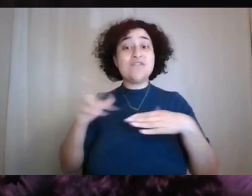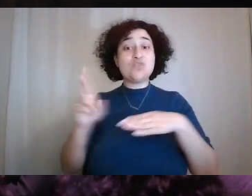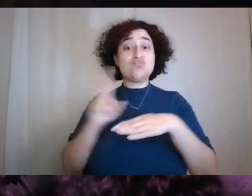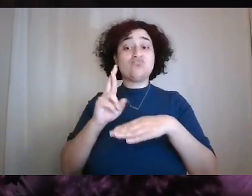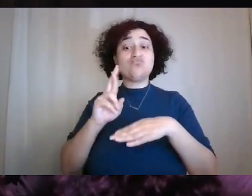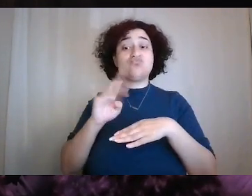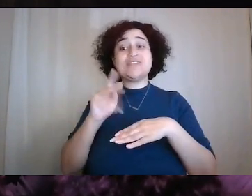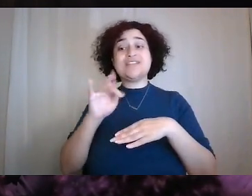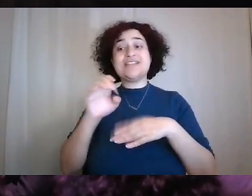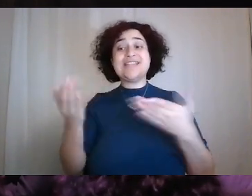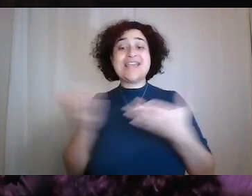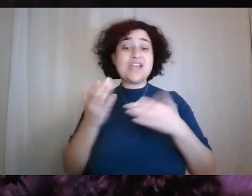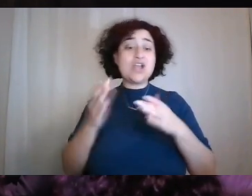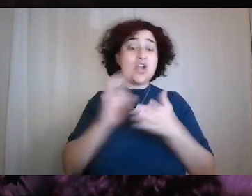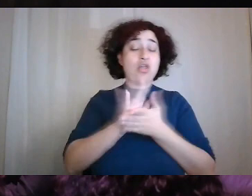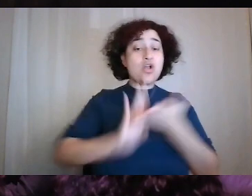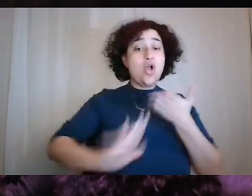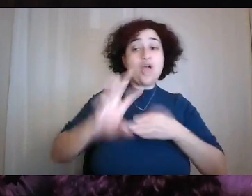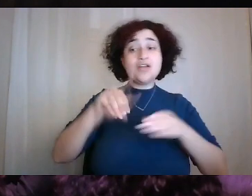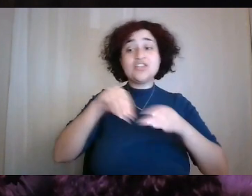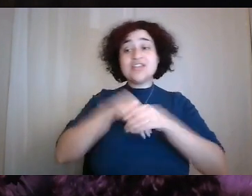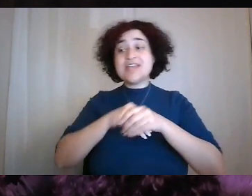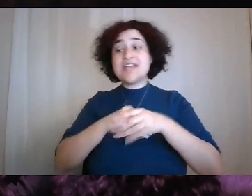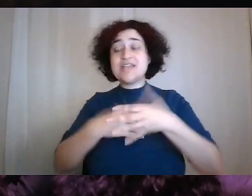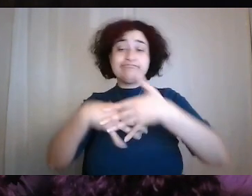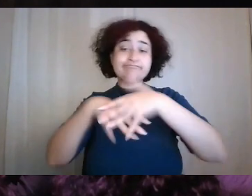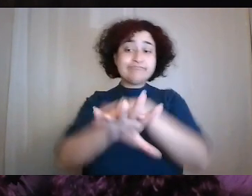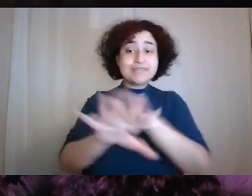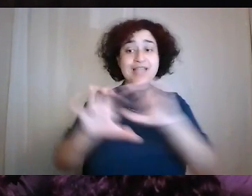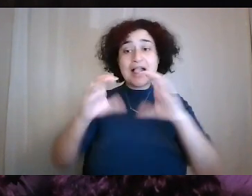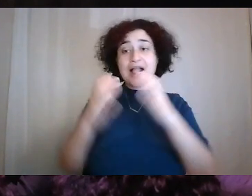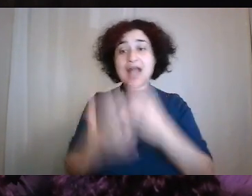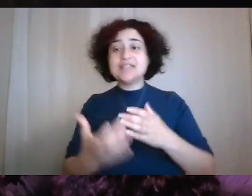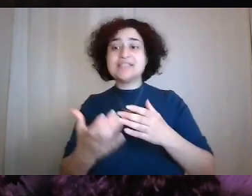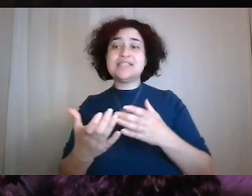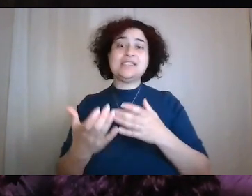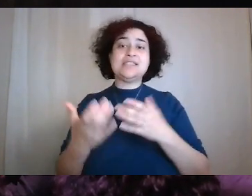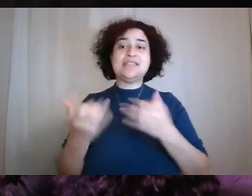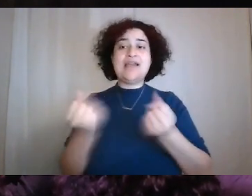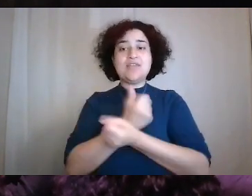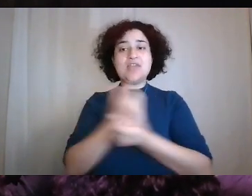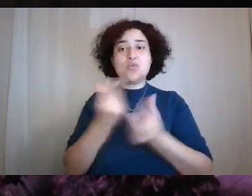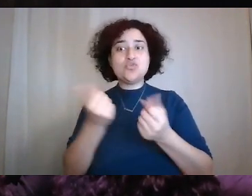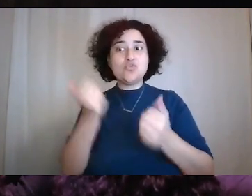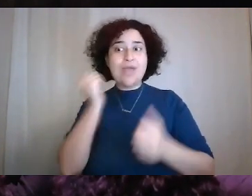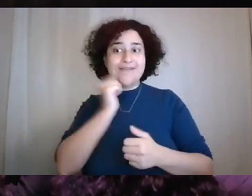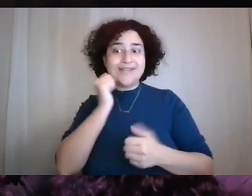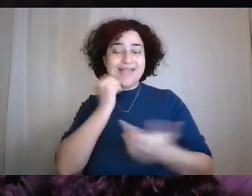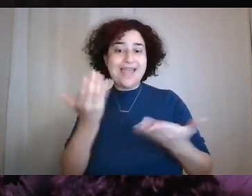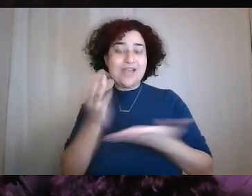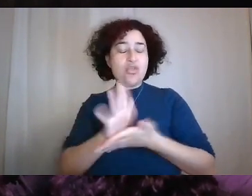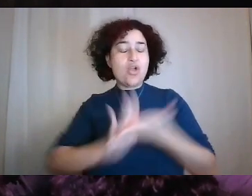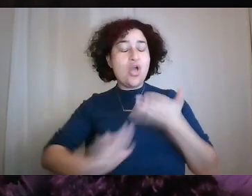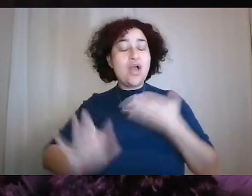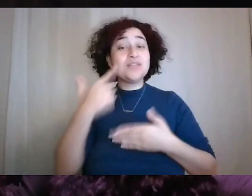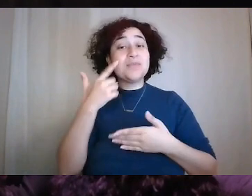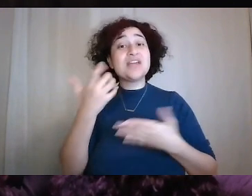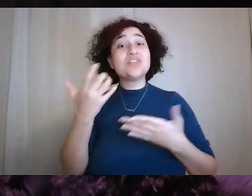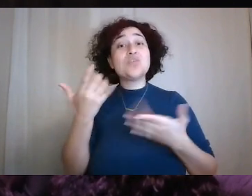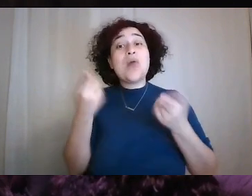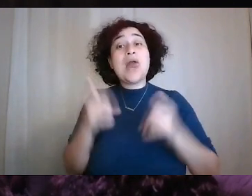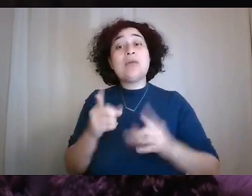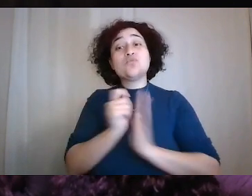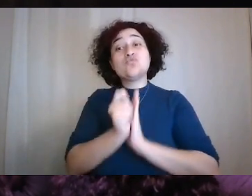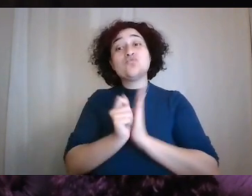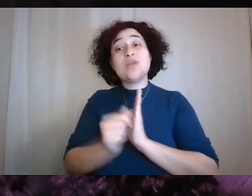the fabric of everything we do every day at ArtsEmerson, because what is written about at HowlRound is the reflection of the people working in the